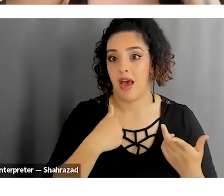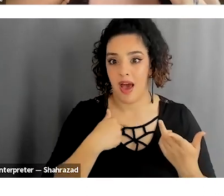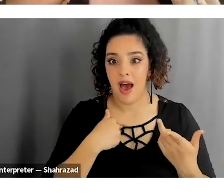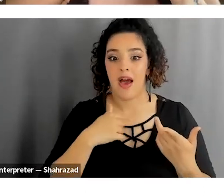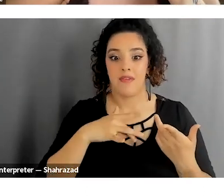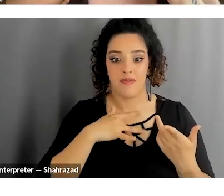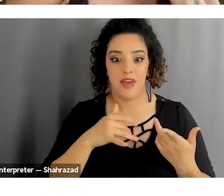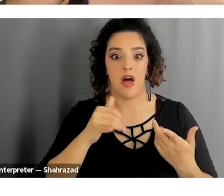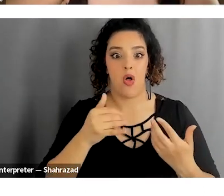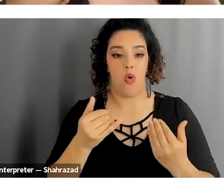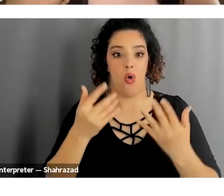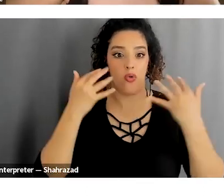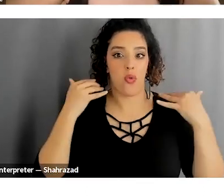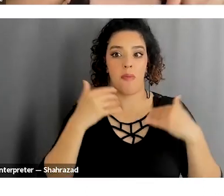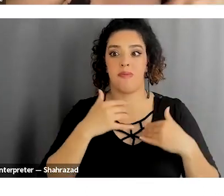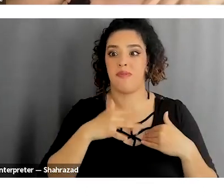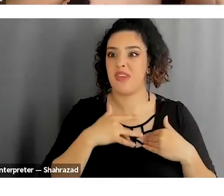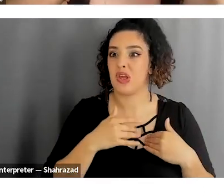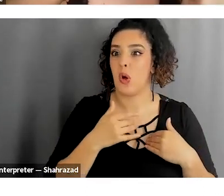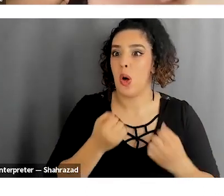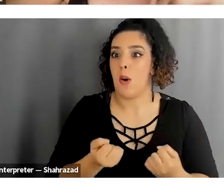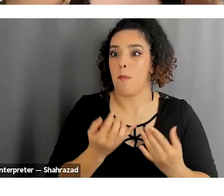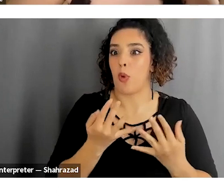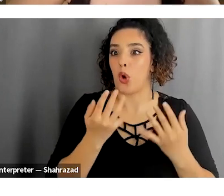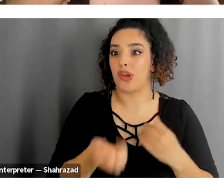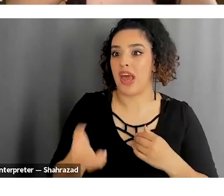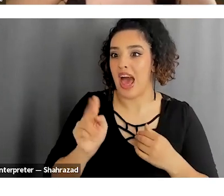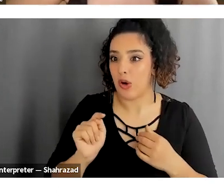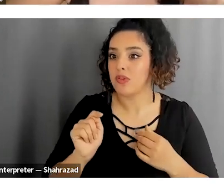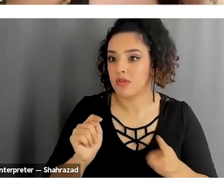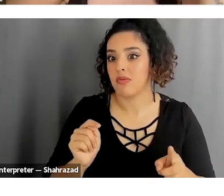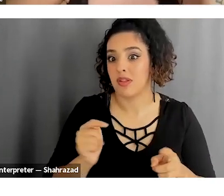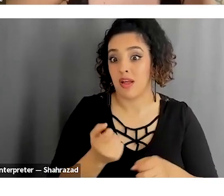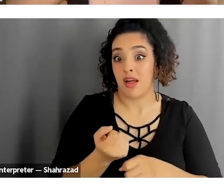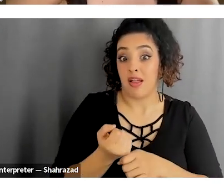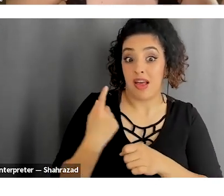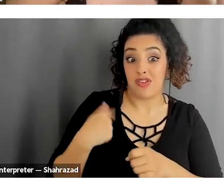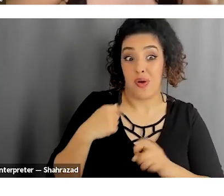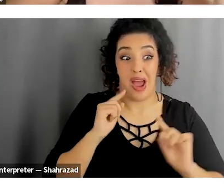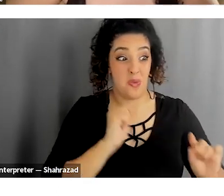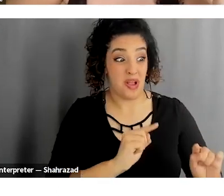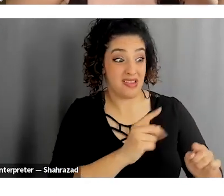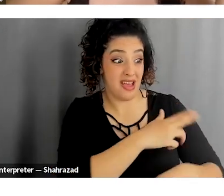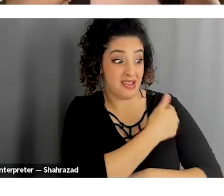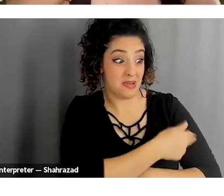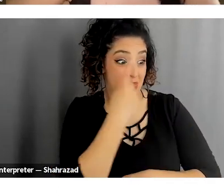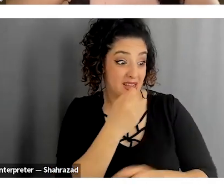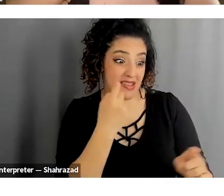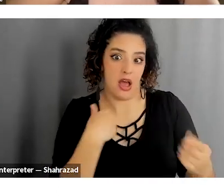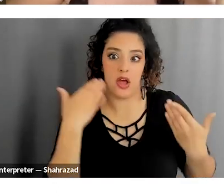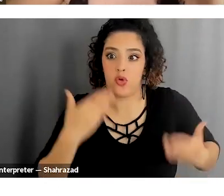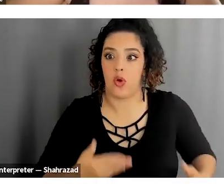burnout. End of last year, went to the hospital. Like I didn't know what was going on, but it was a clear burnout. And it's